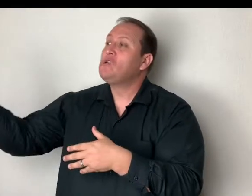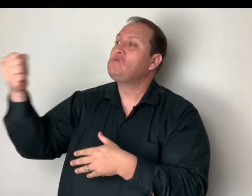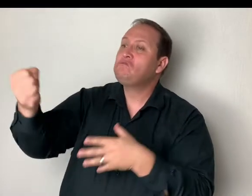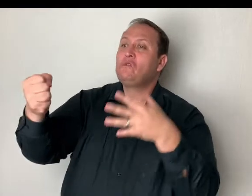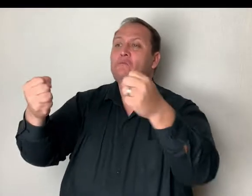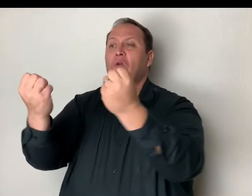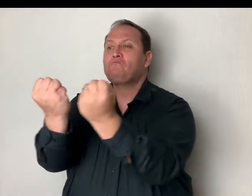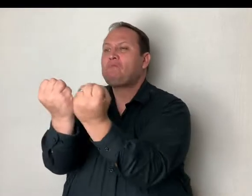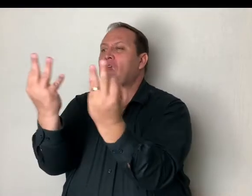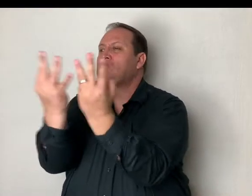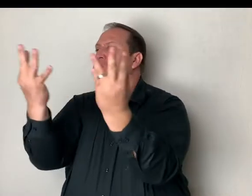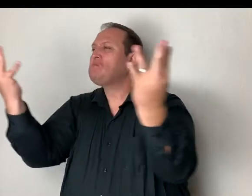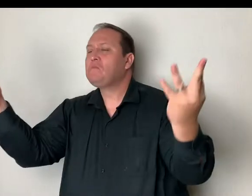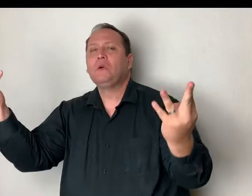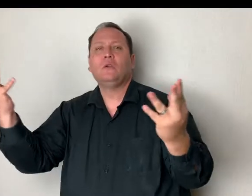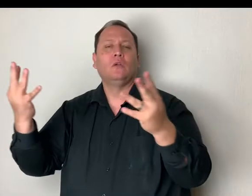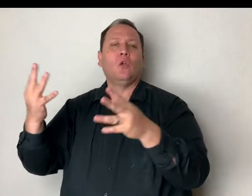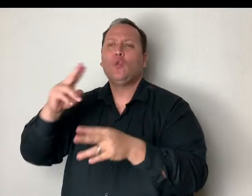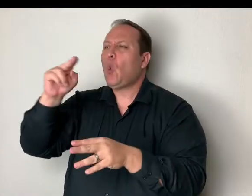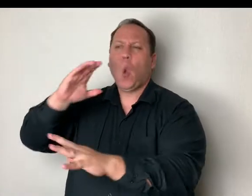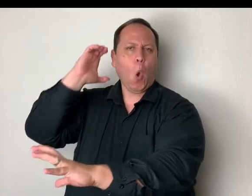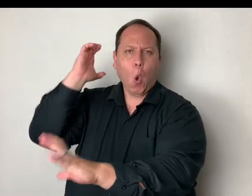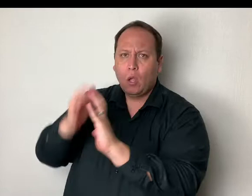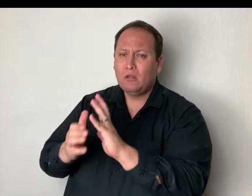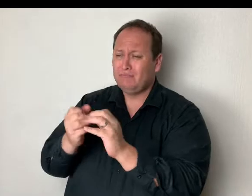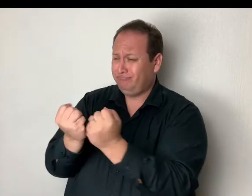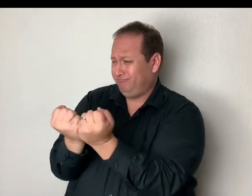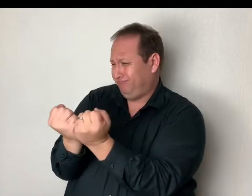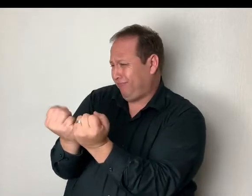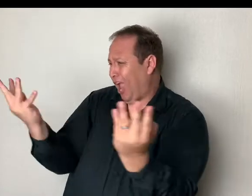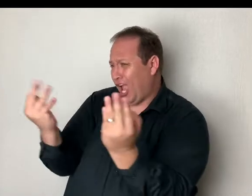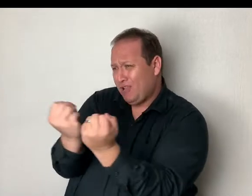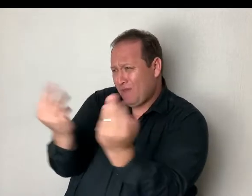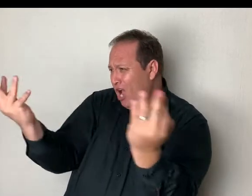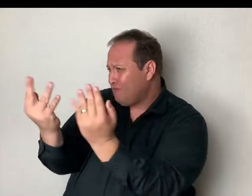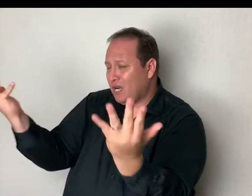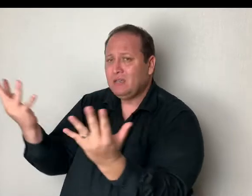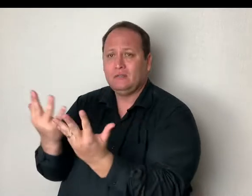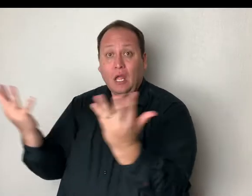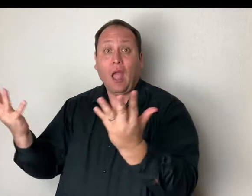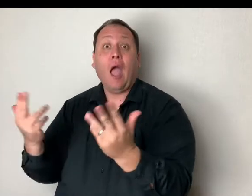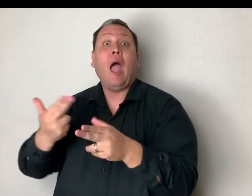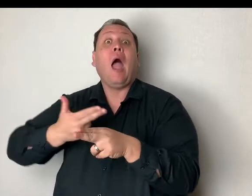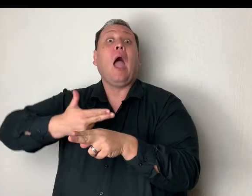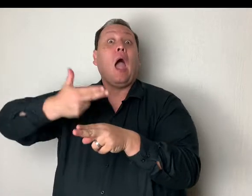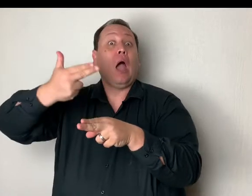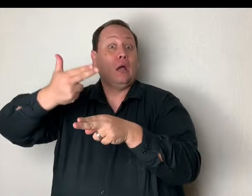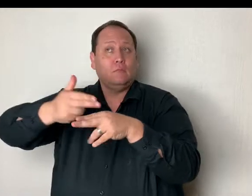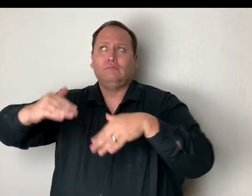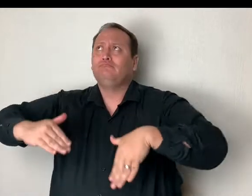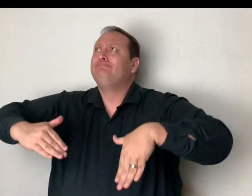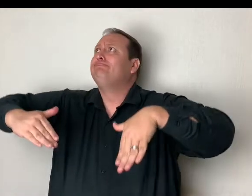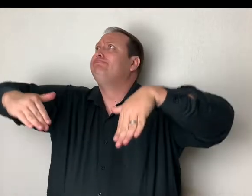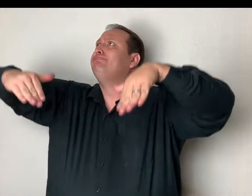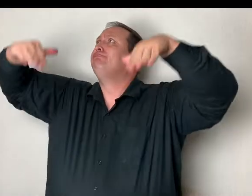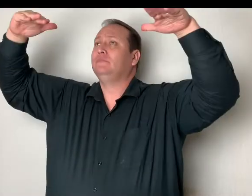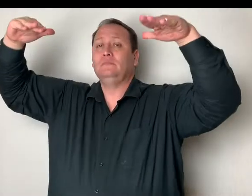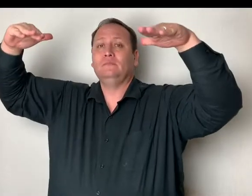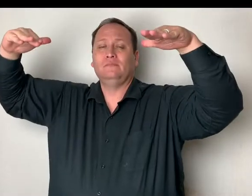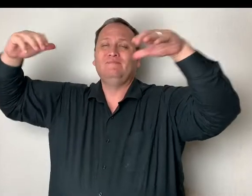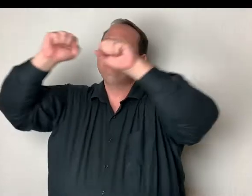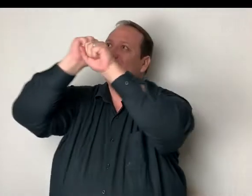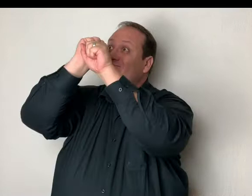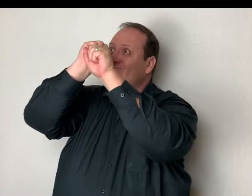ever more numerous walls, until there's the dream that will achieve